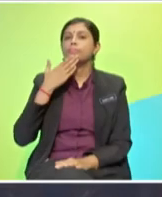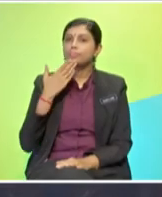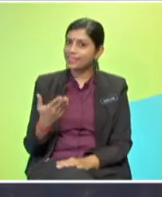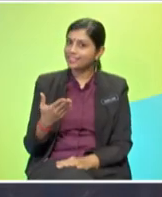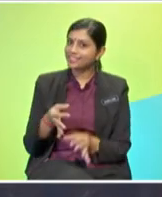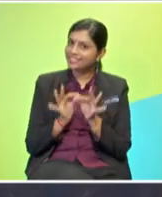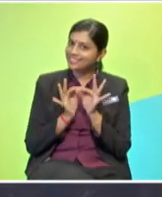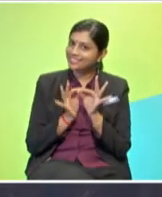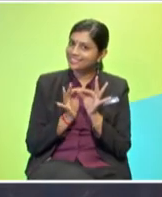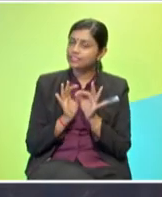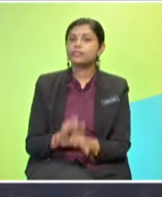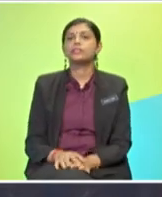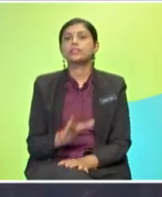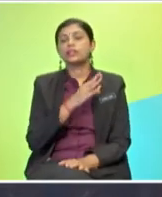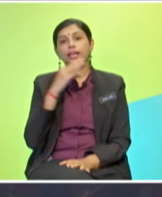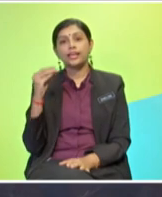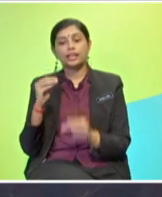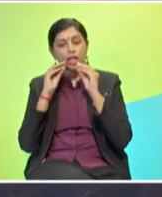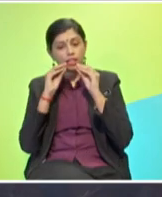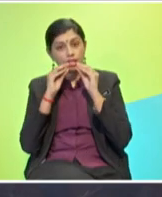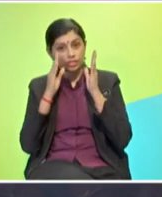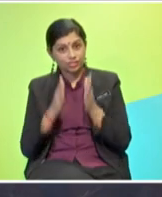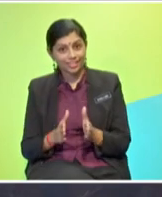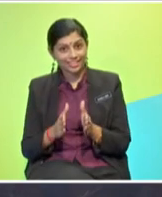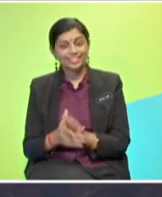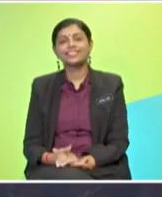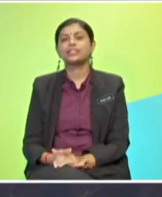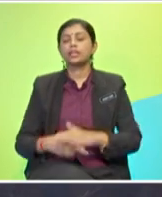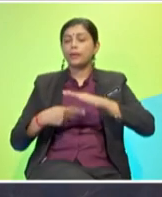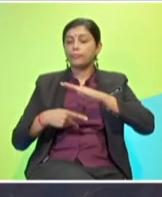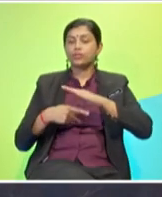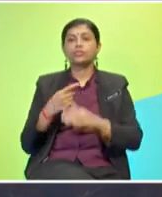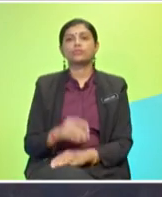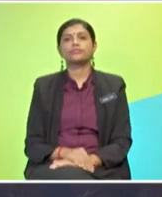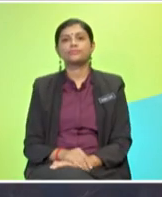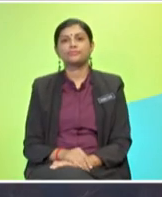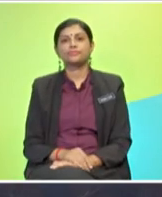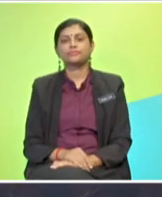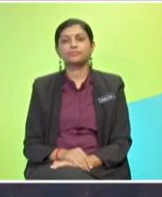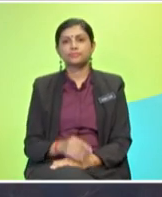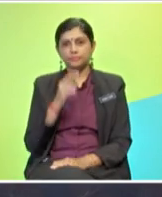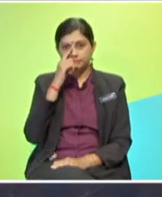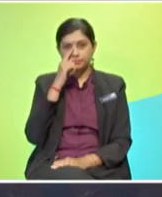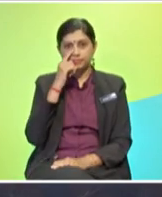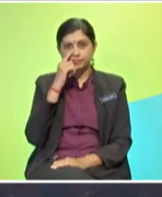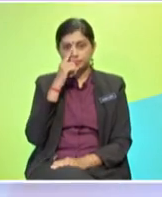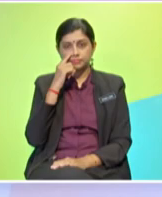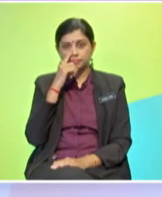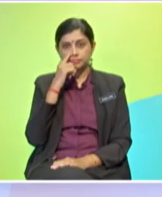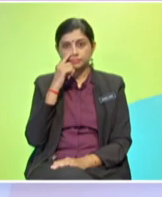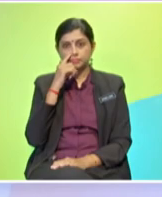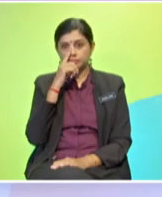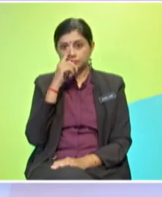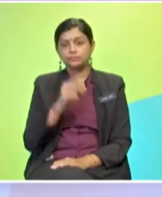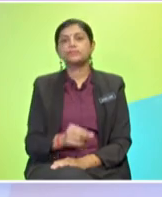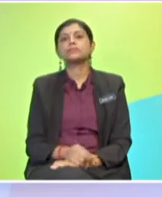being with us today in preschool English language. All right, so before we begin, teacher, I heard that you will ask